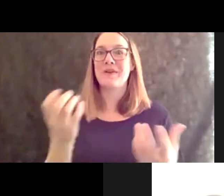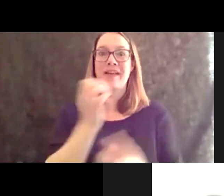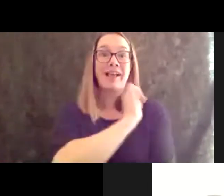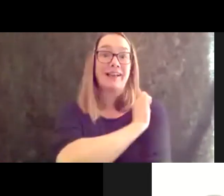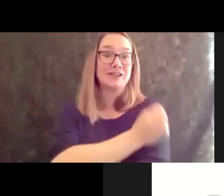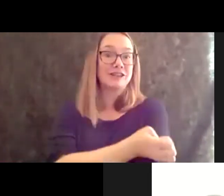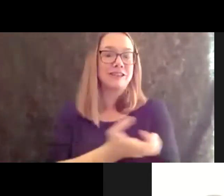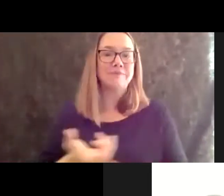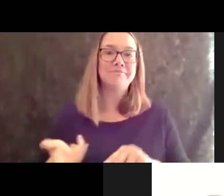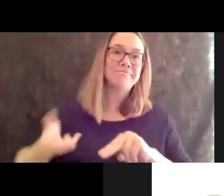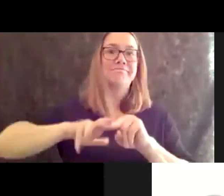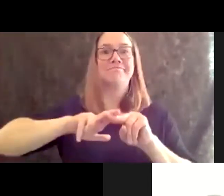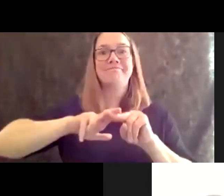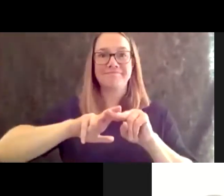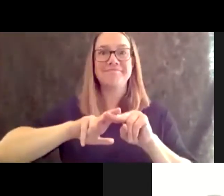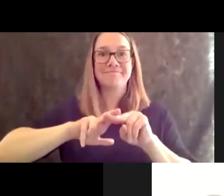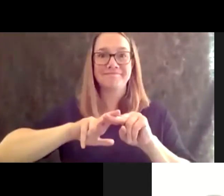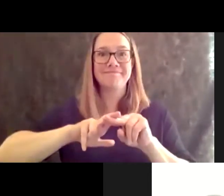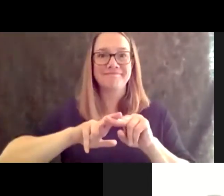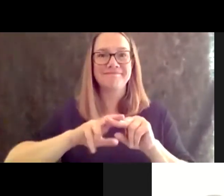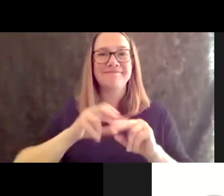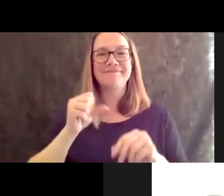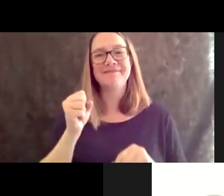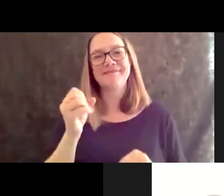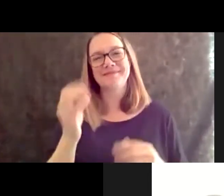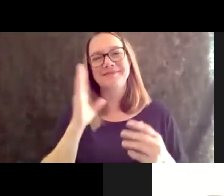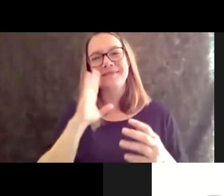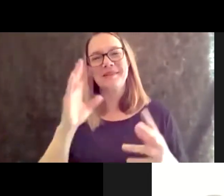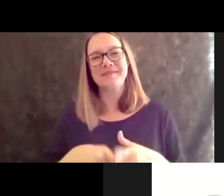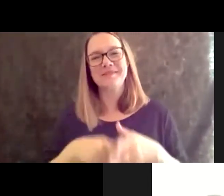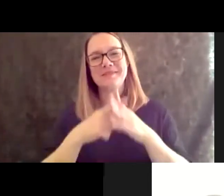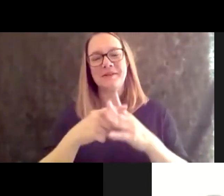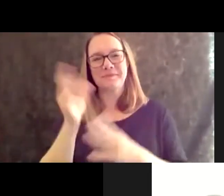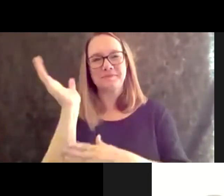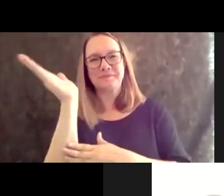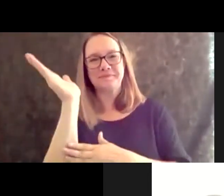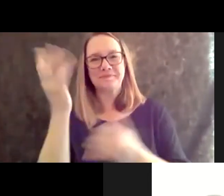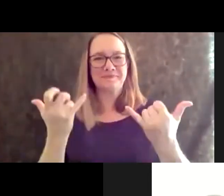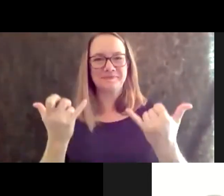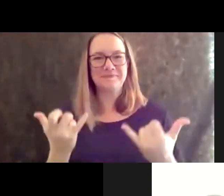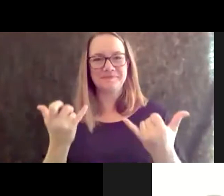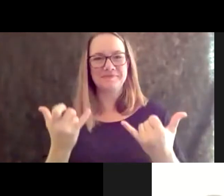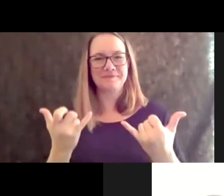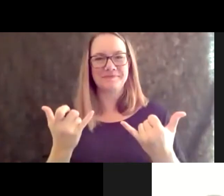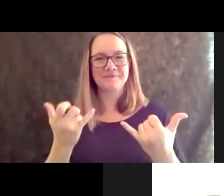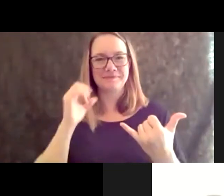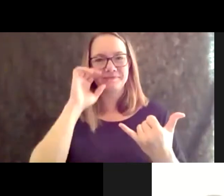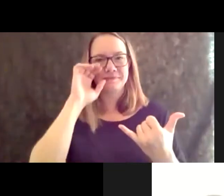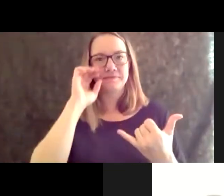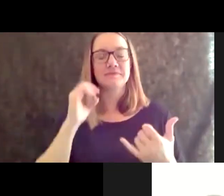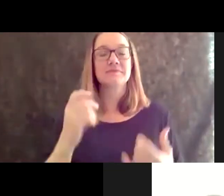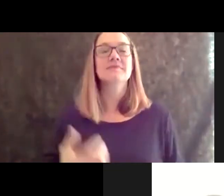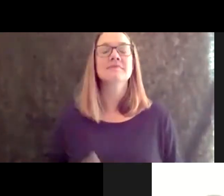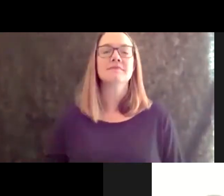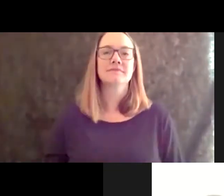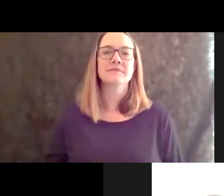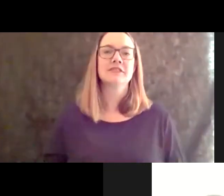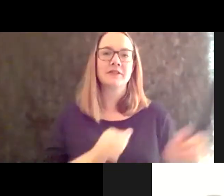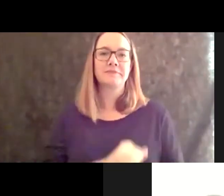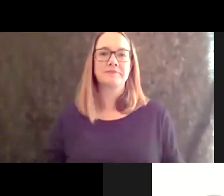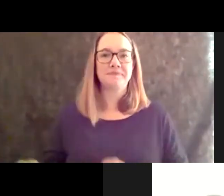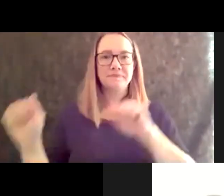going on. So without further ado, we could start the presentation. So let's bring up that